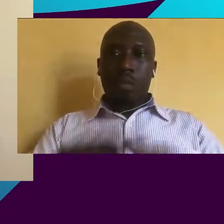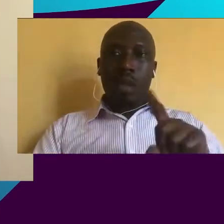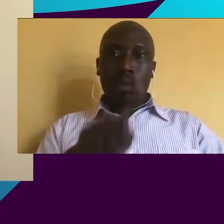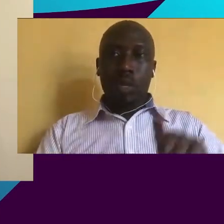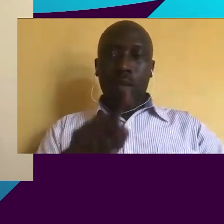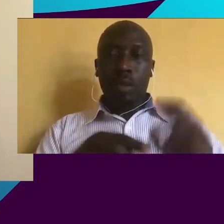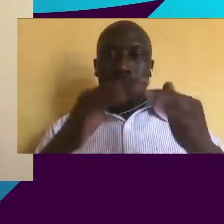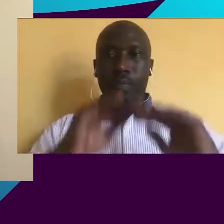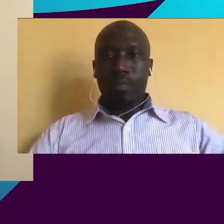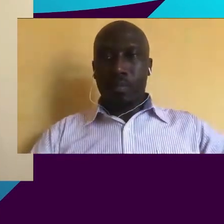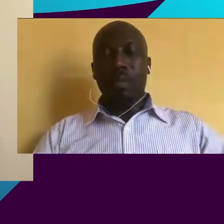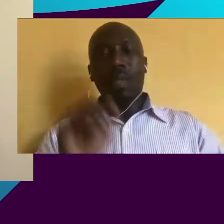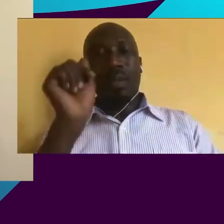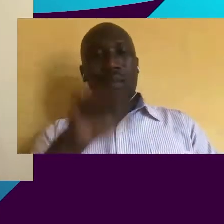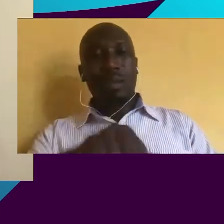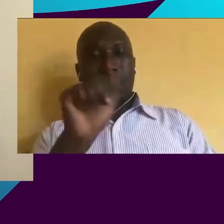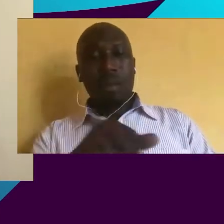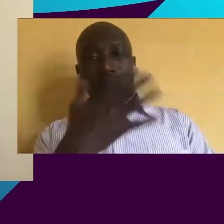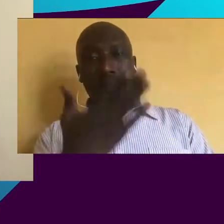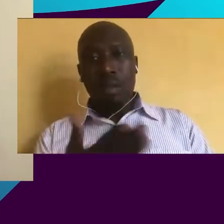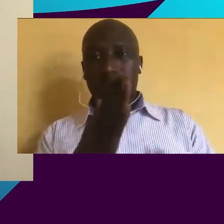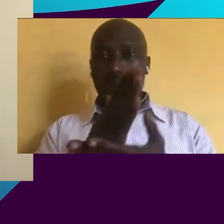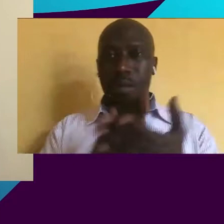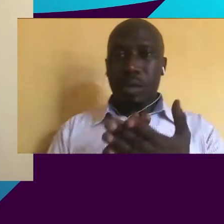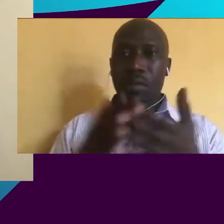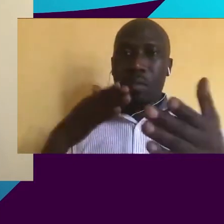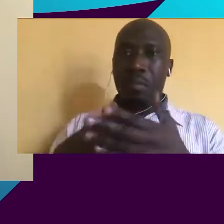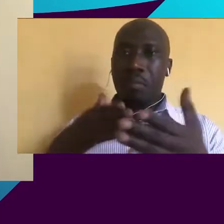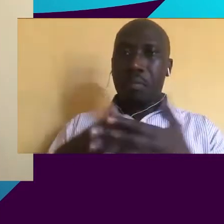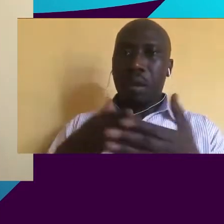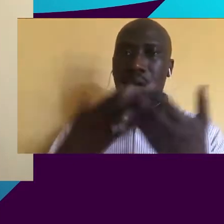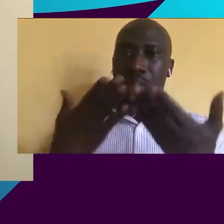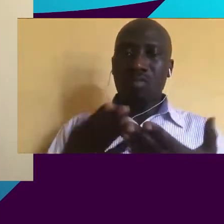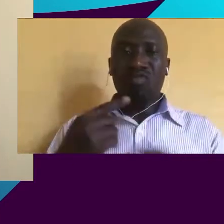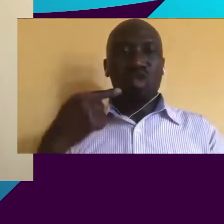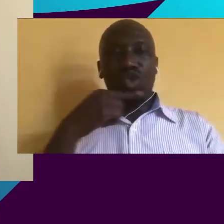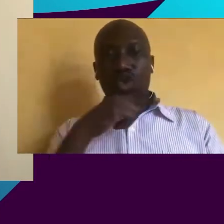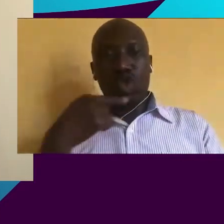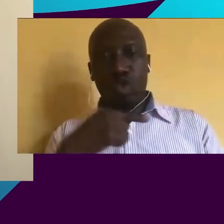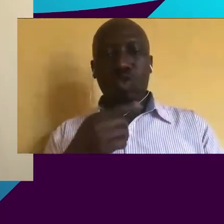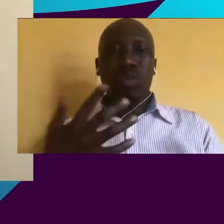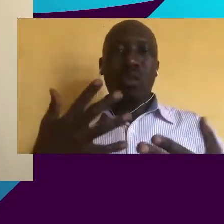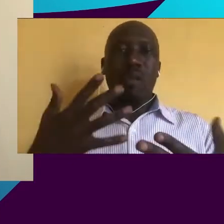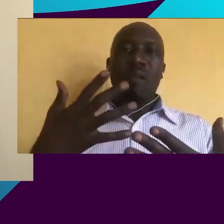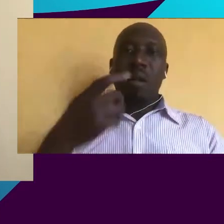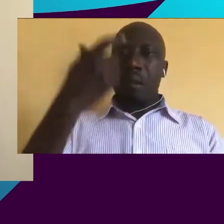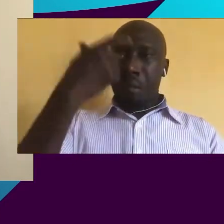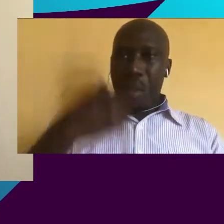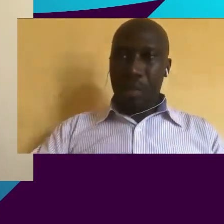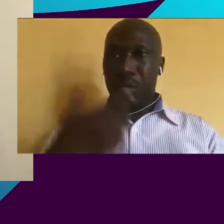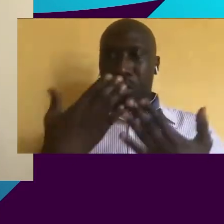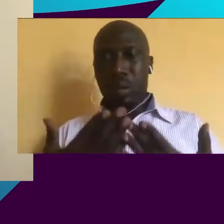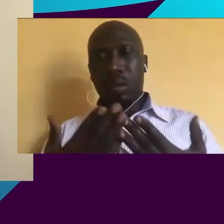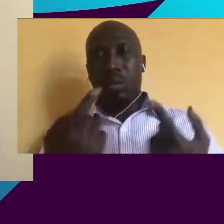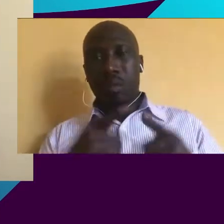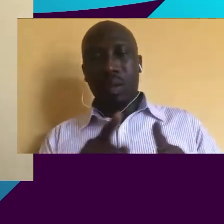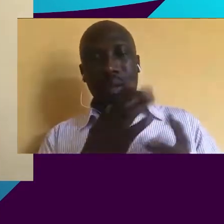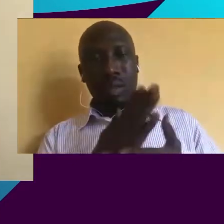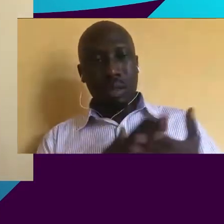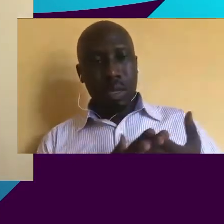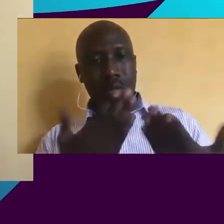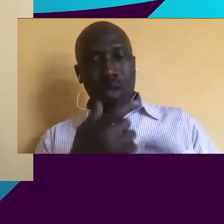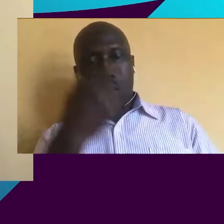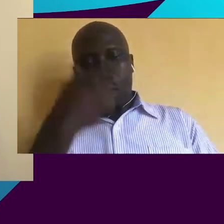Yeah, well, some of the barriers were social, physical, and personal, but some of the personal were a lot